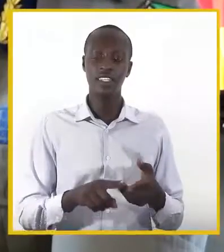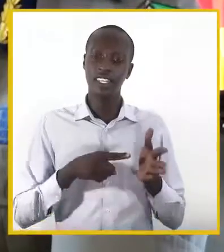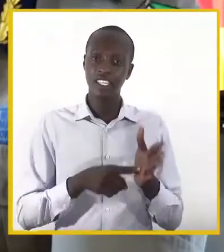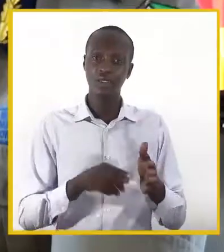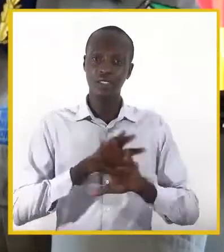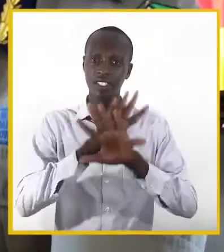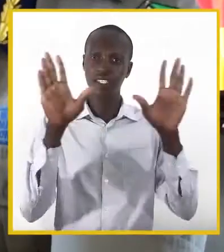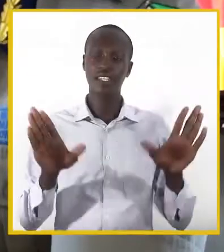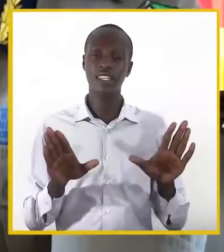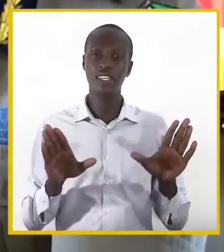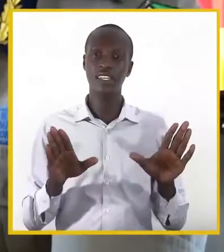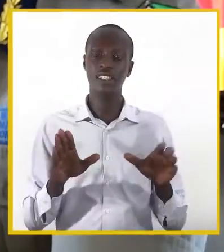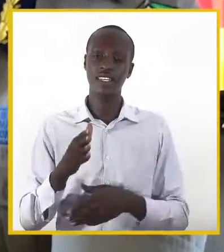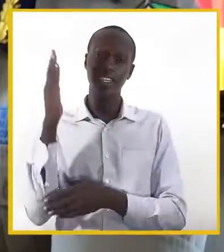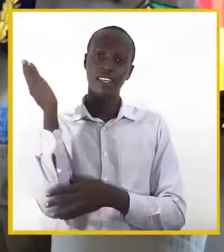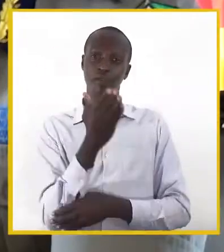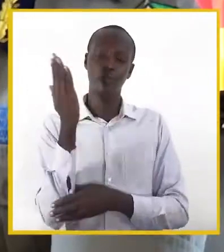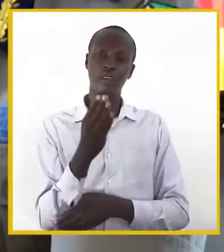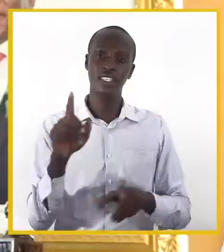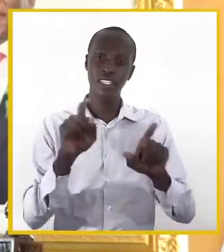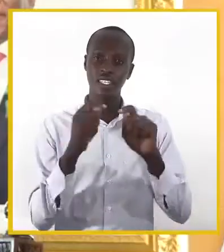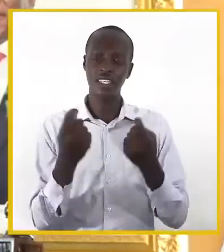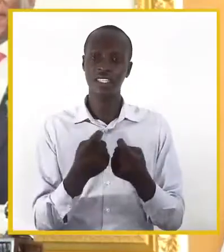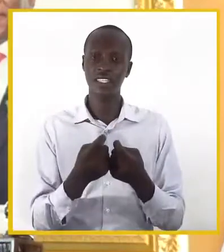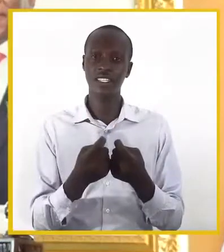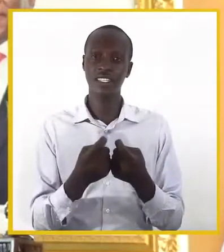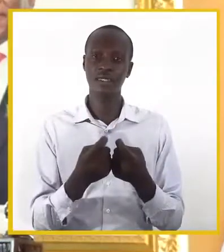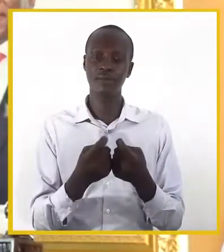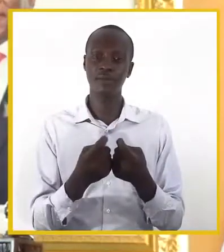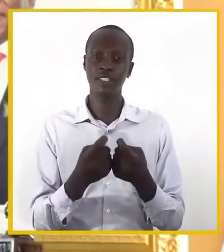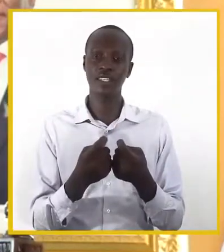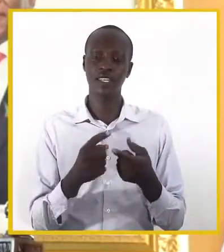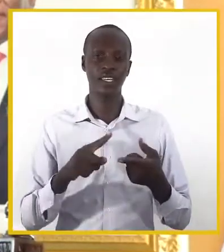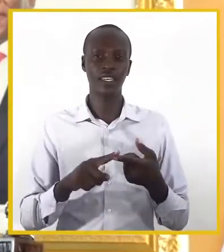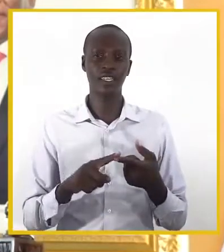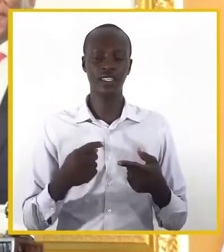with the machete gangs, and I'm confident that